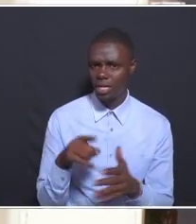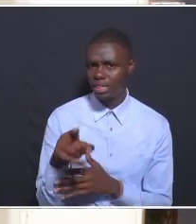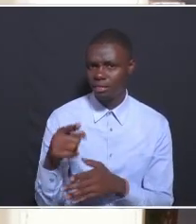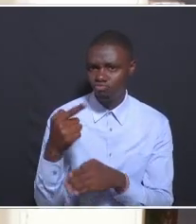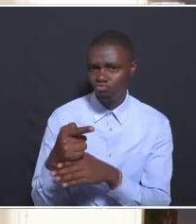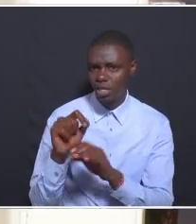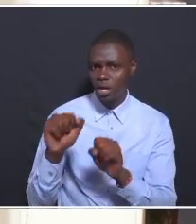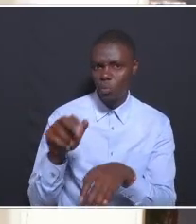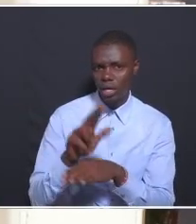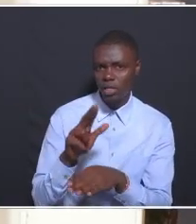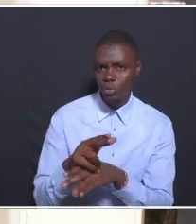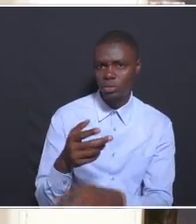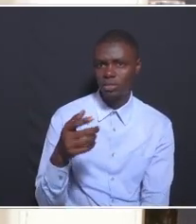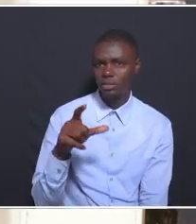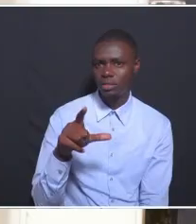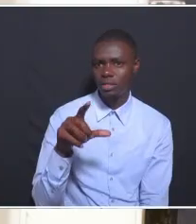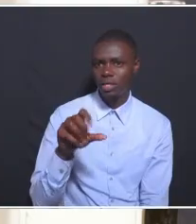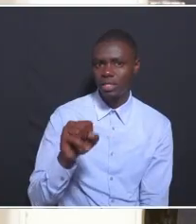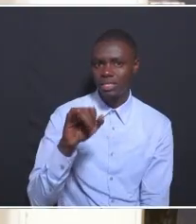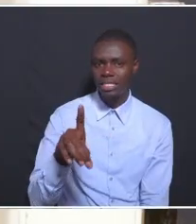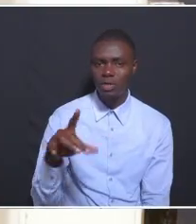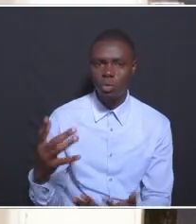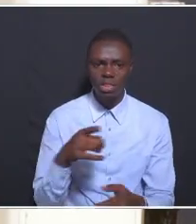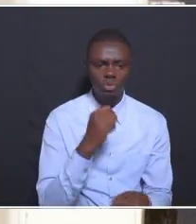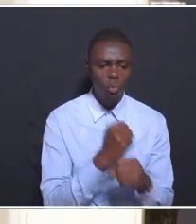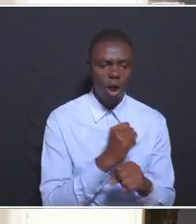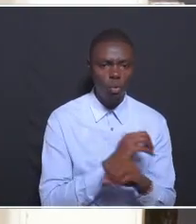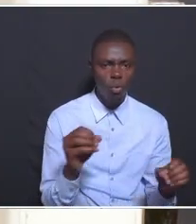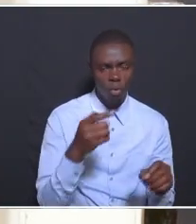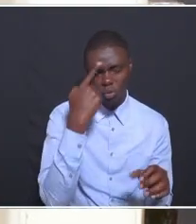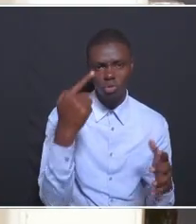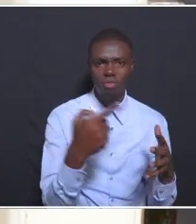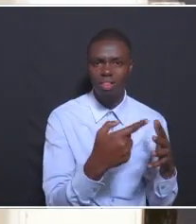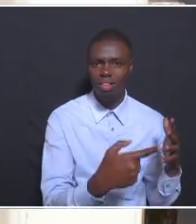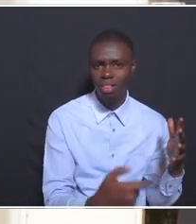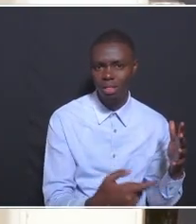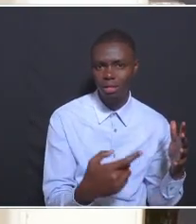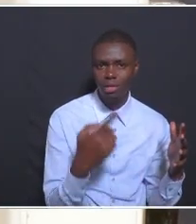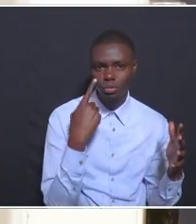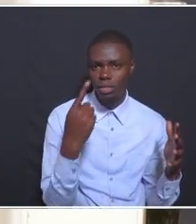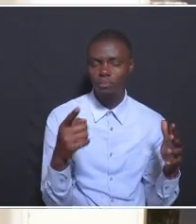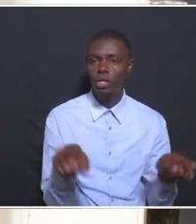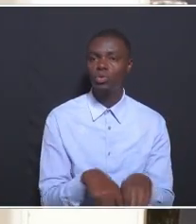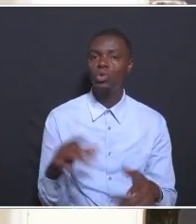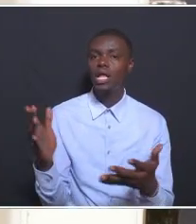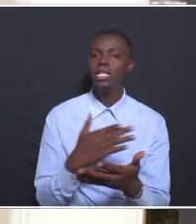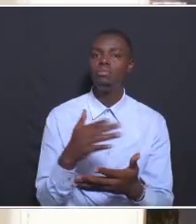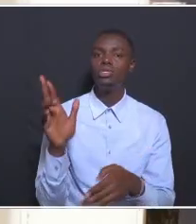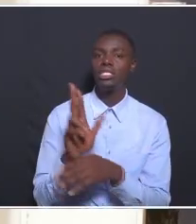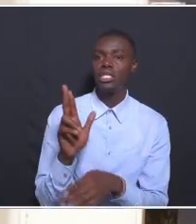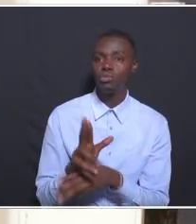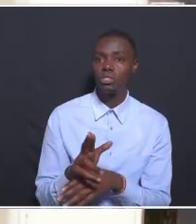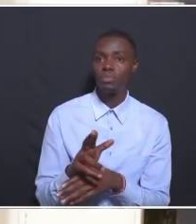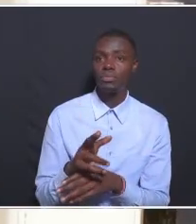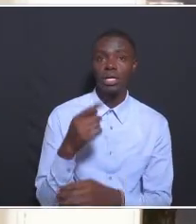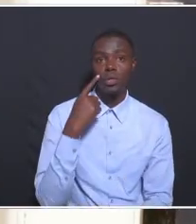can use ABCD. In this scene, this won't work because of ABCD. And also the music that we used. You see, for